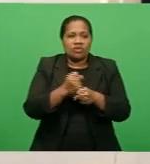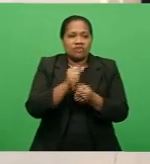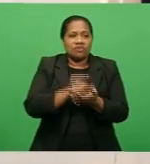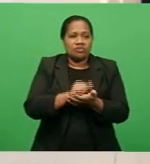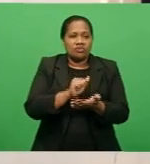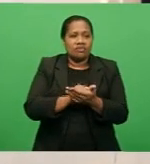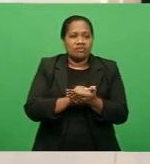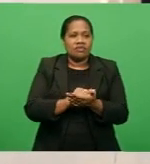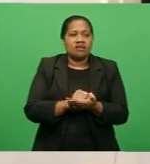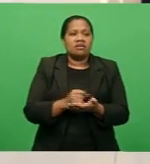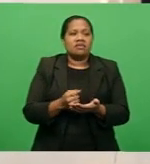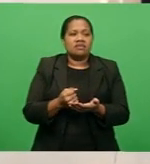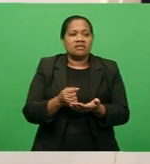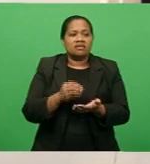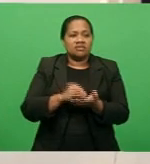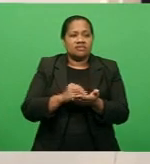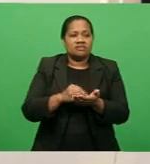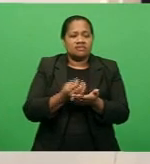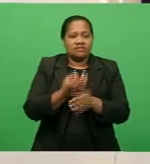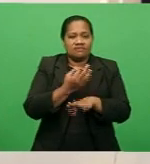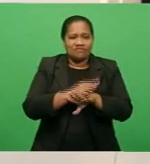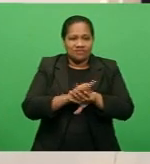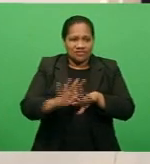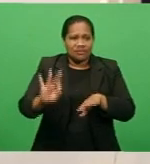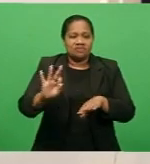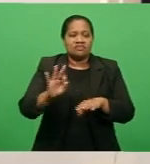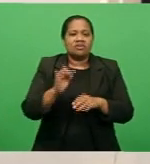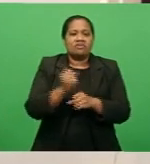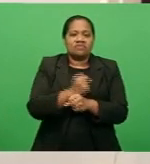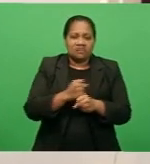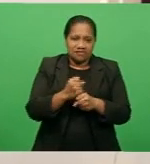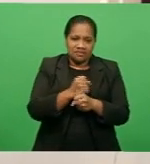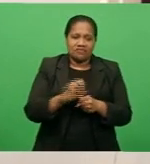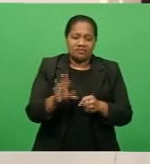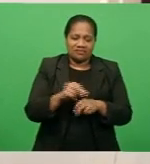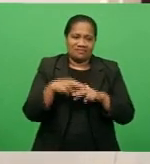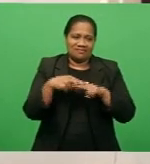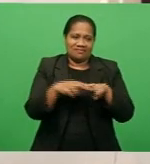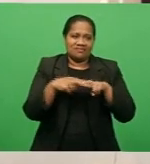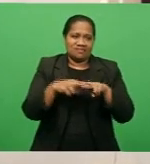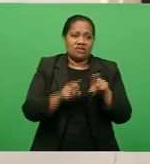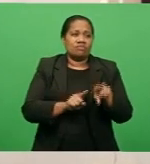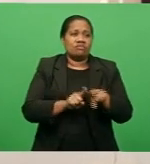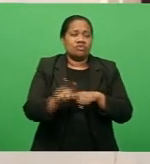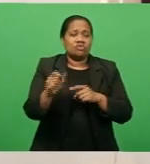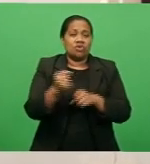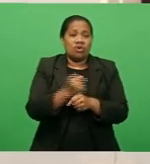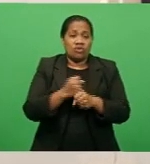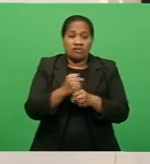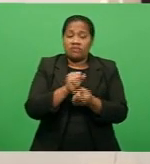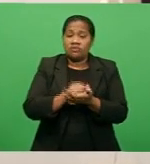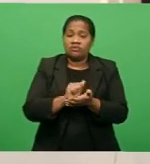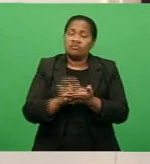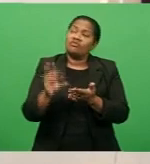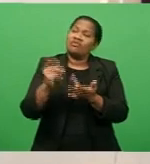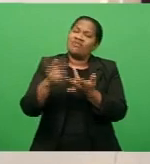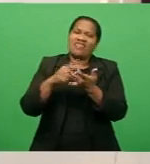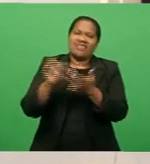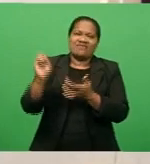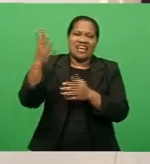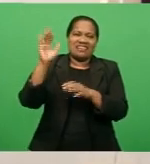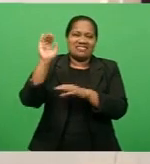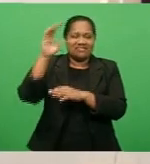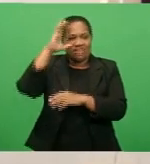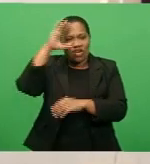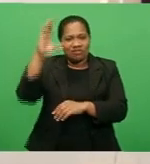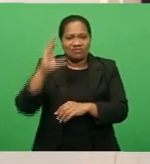which serves like freshly roasted coffee and coffee from Fiji. Most coffee shops get it from other countries